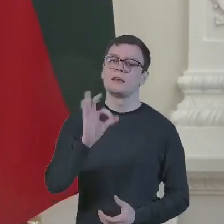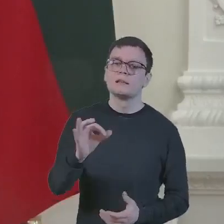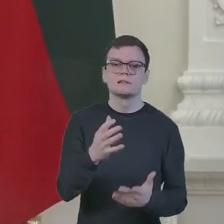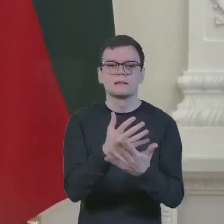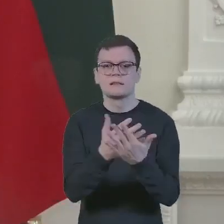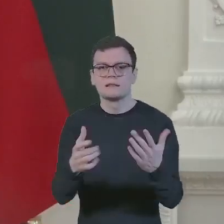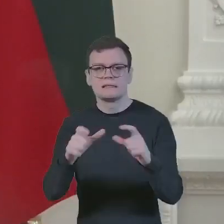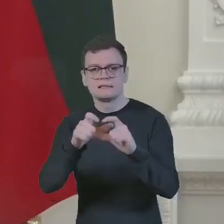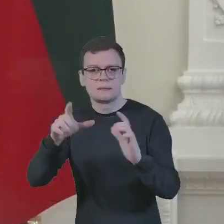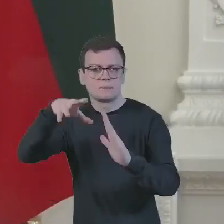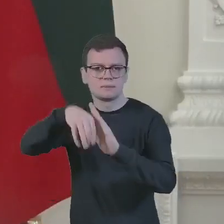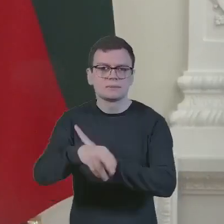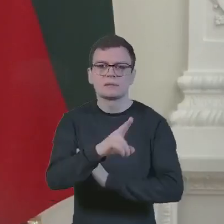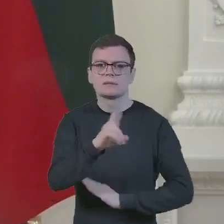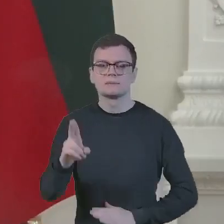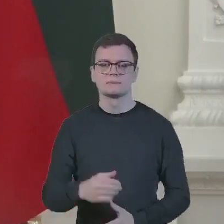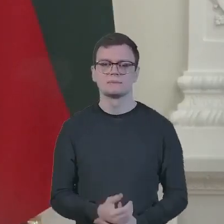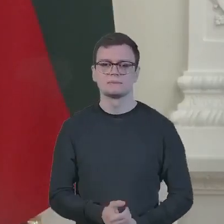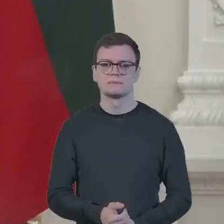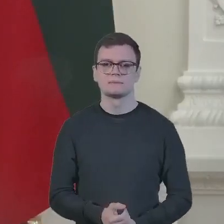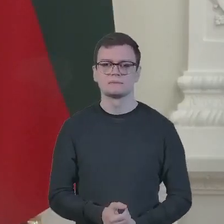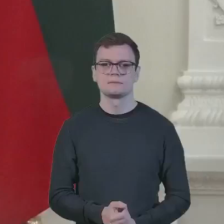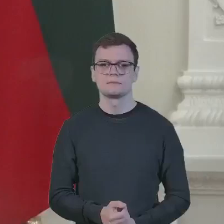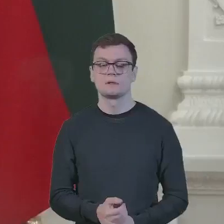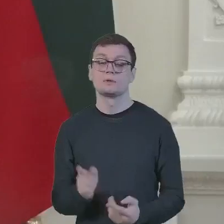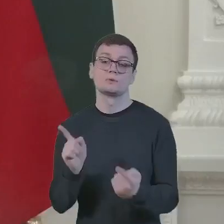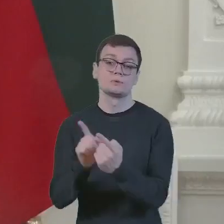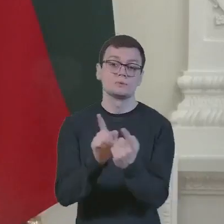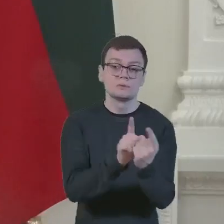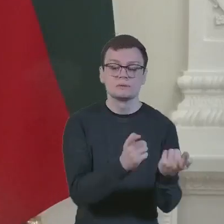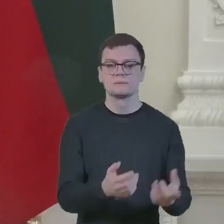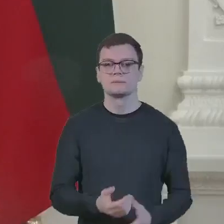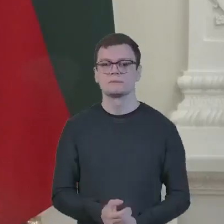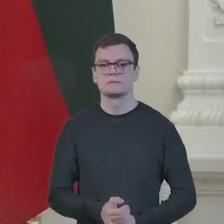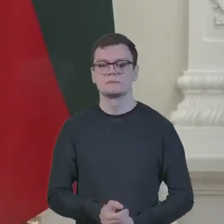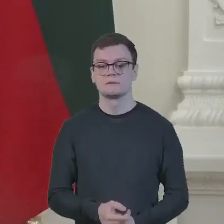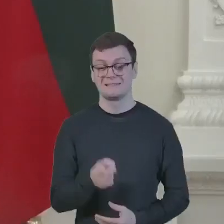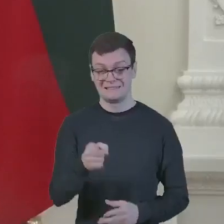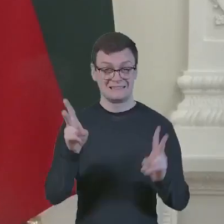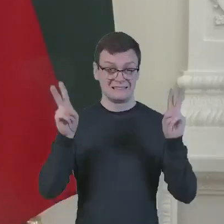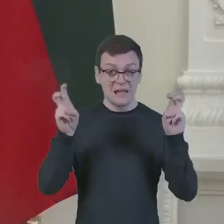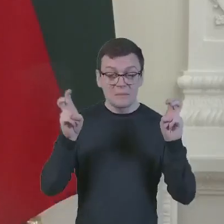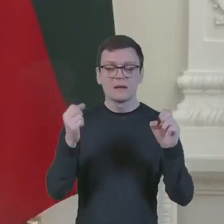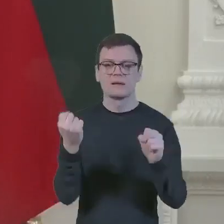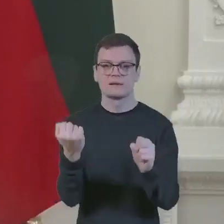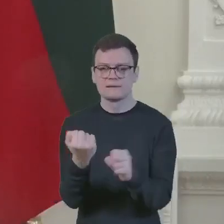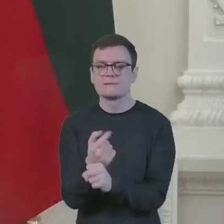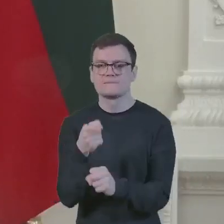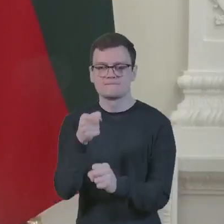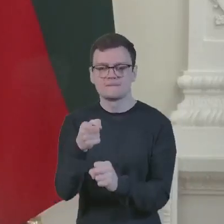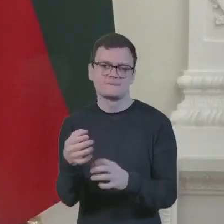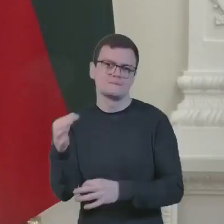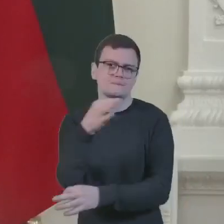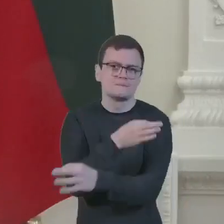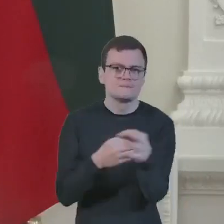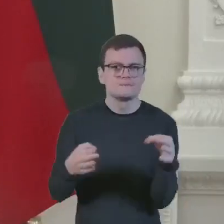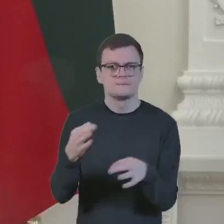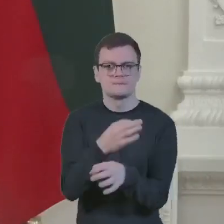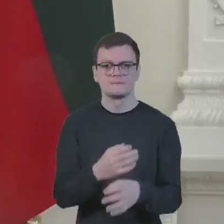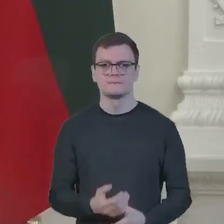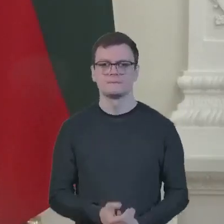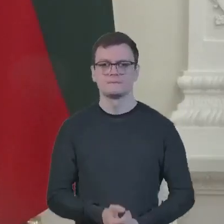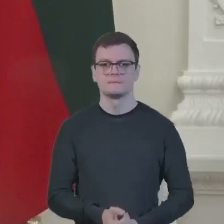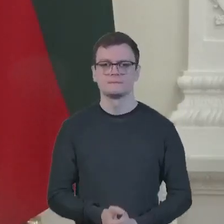in relevant meetings at the EU level to raise this